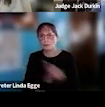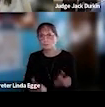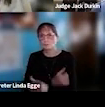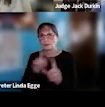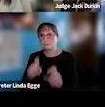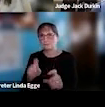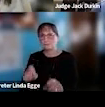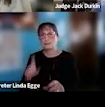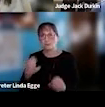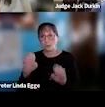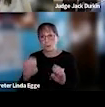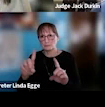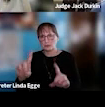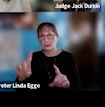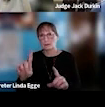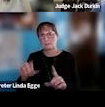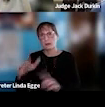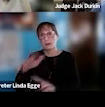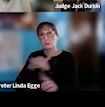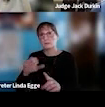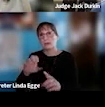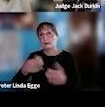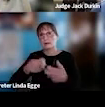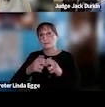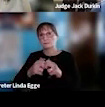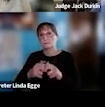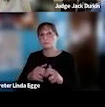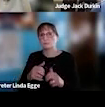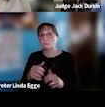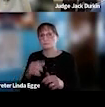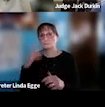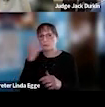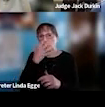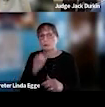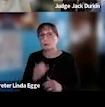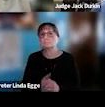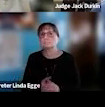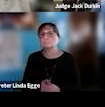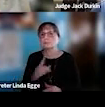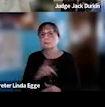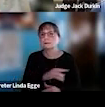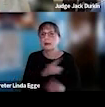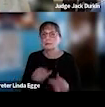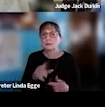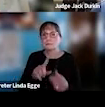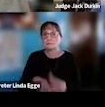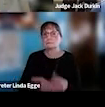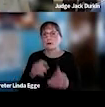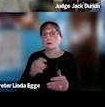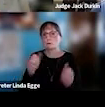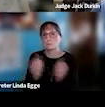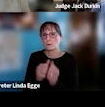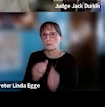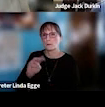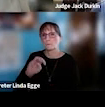does education around that issue look like? And I'll start with Michelle and then touch with our other presenters.